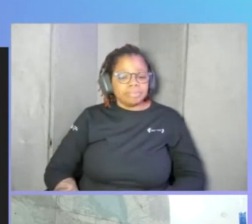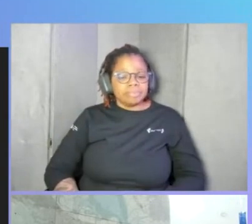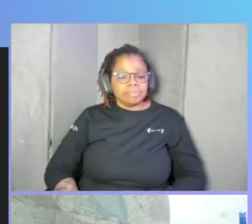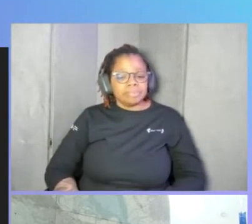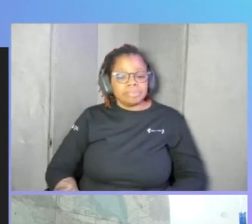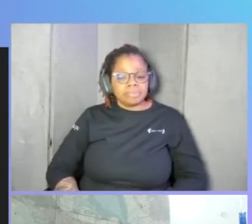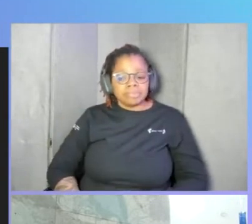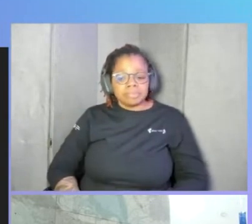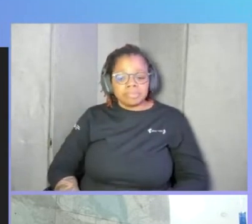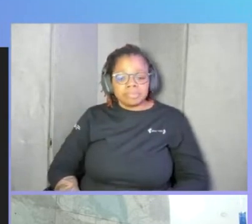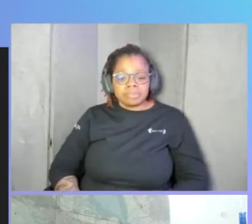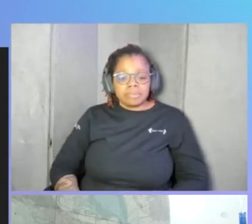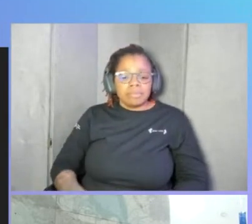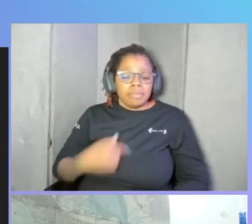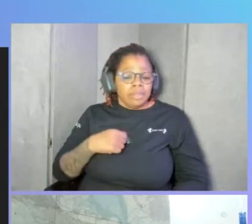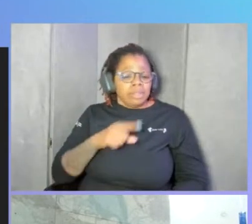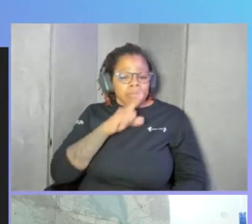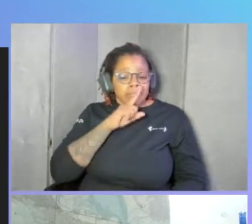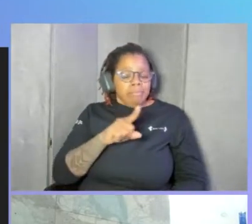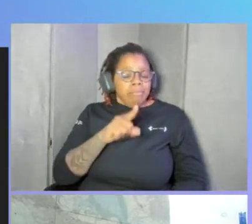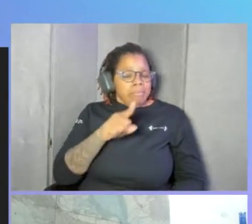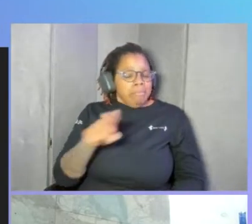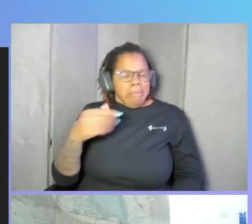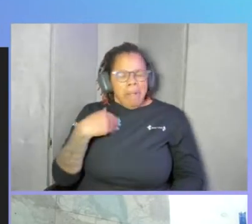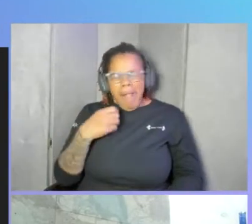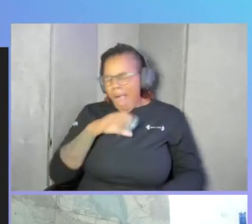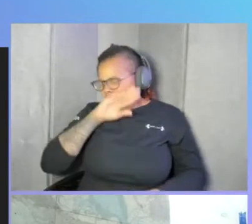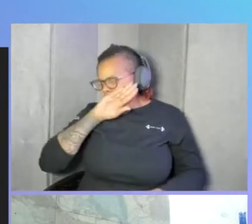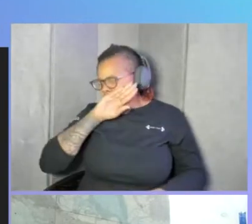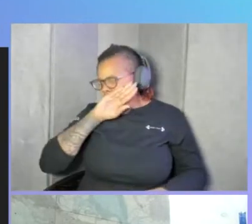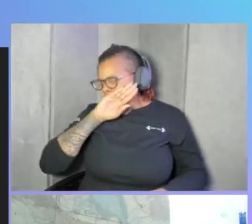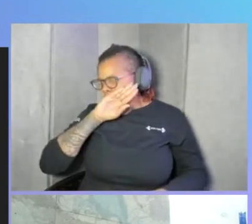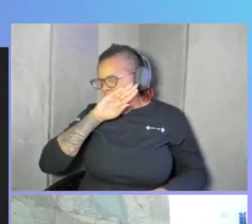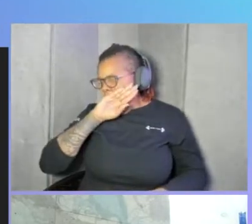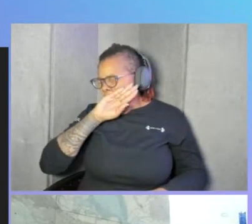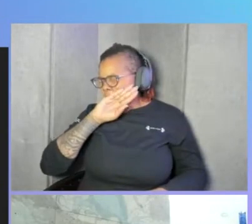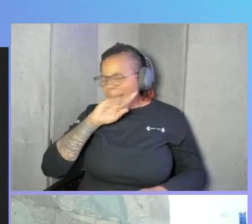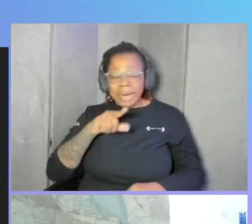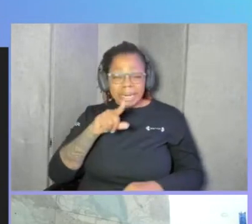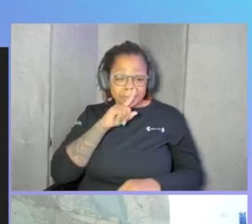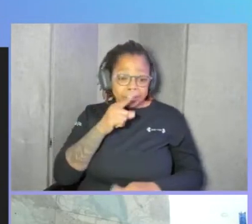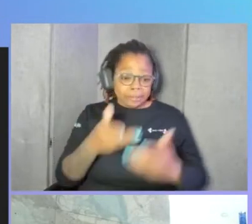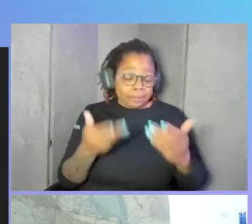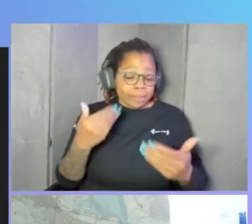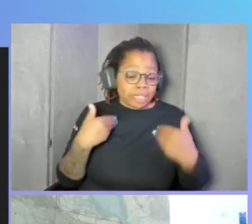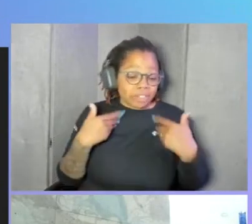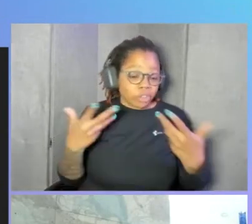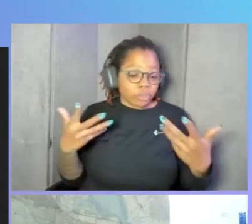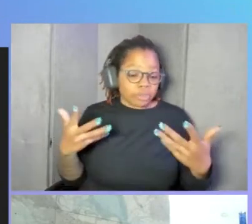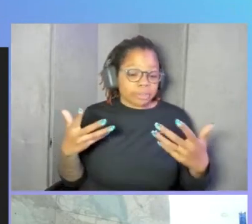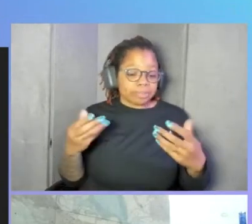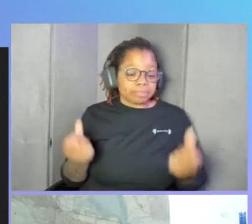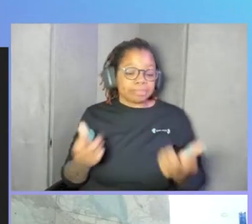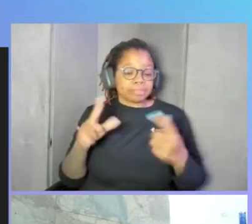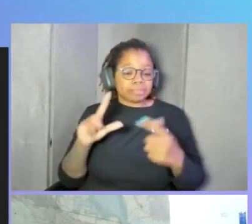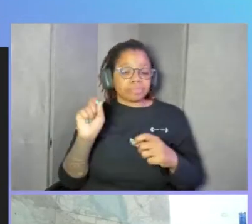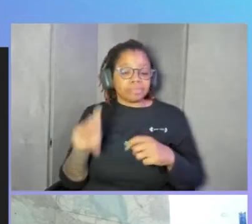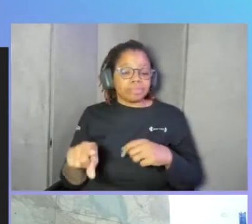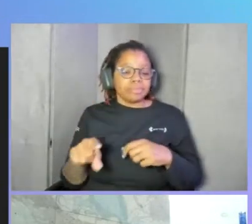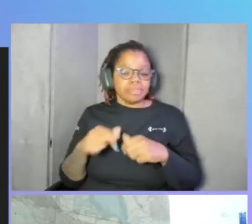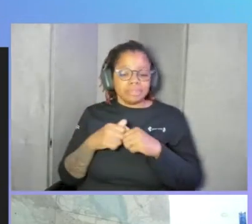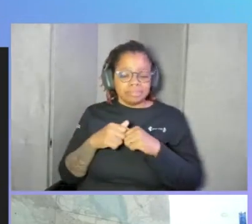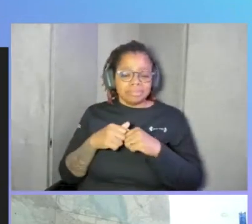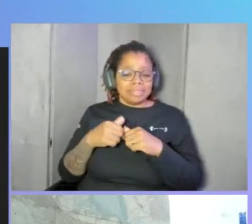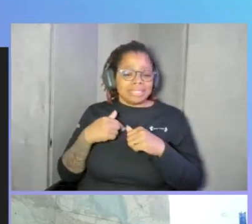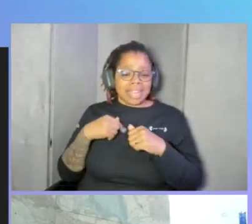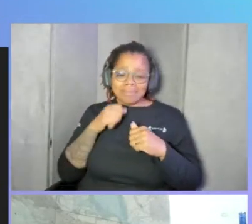I am certain you have a number of questions, probably, Jen, already in the Q&A. We do. I haven't